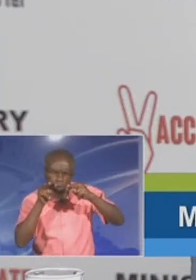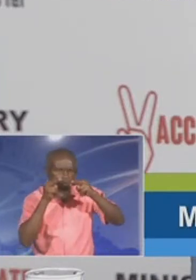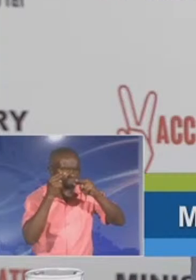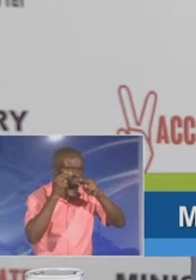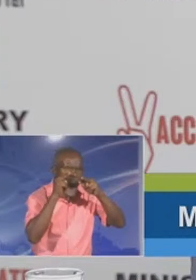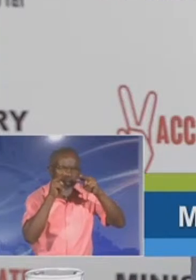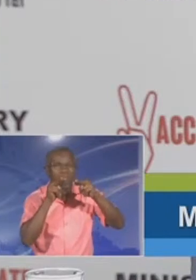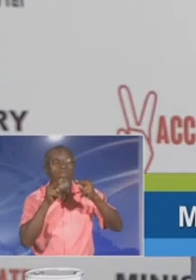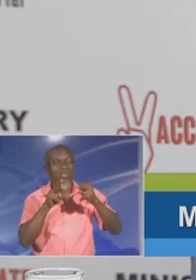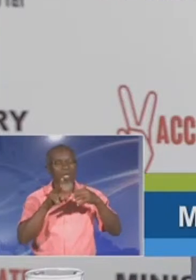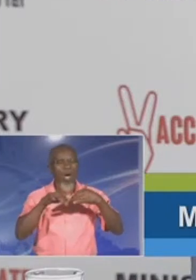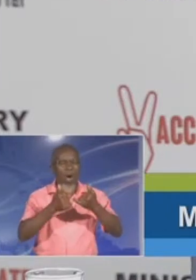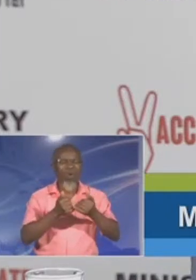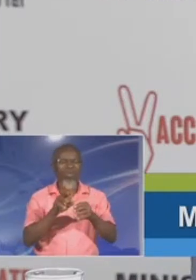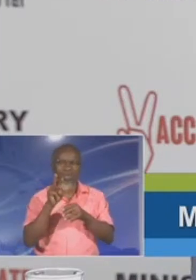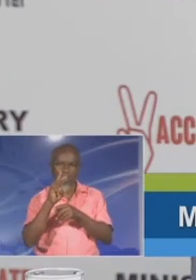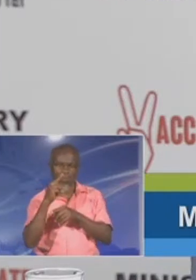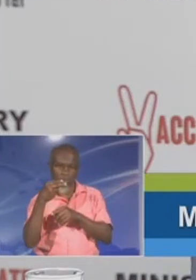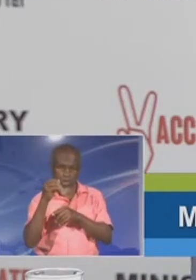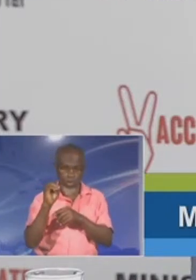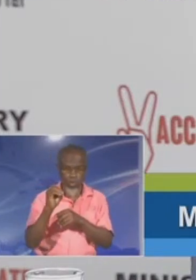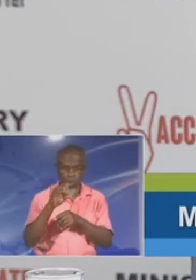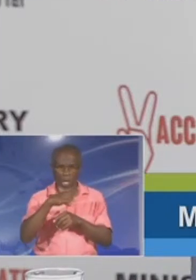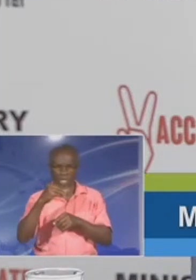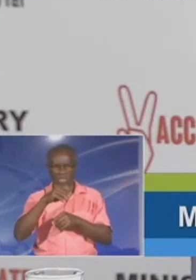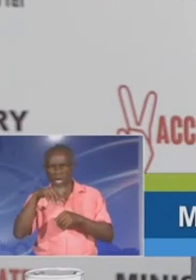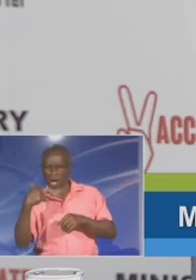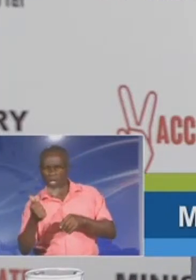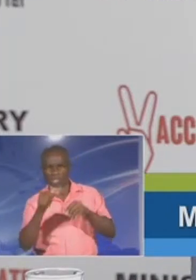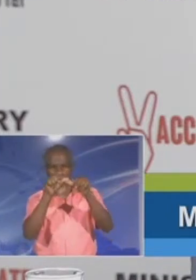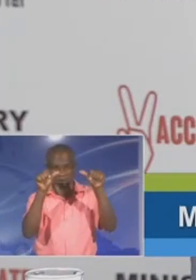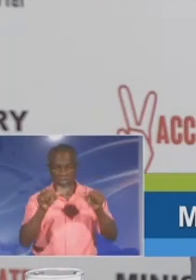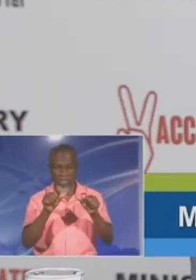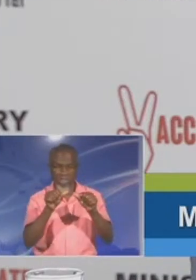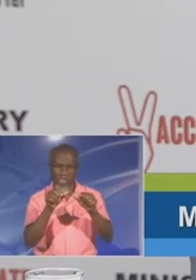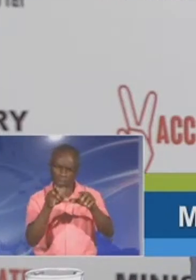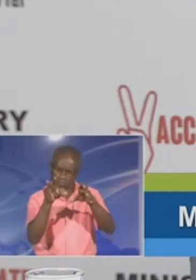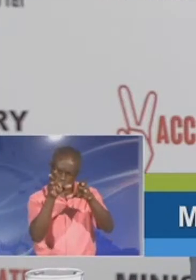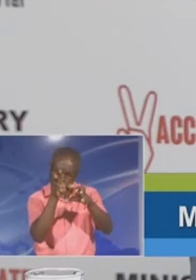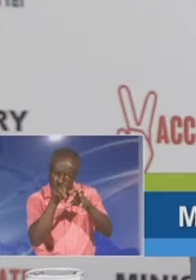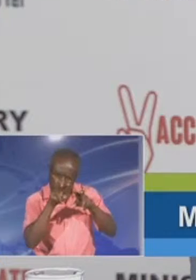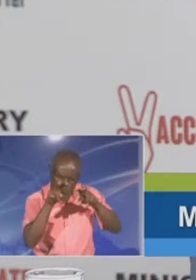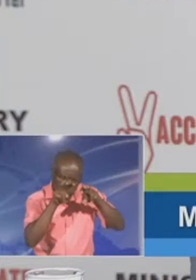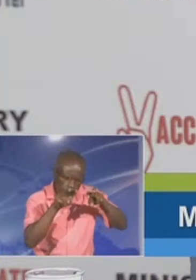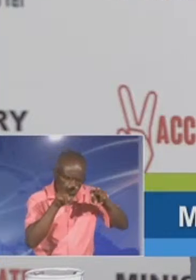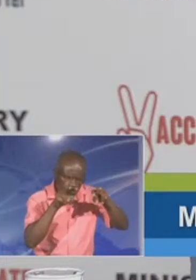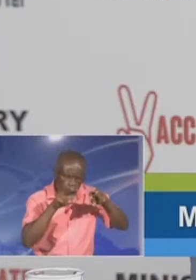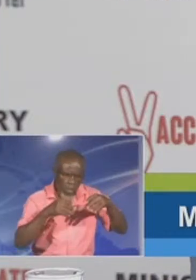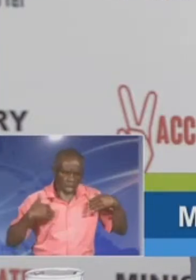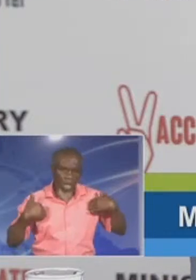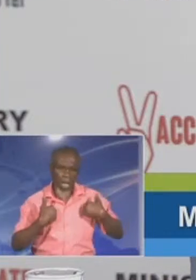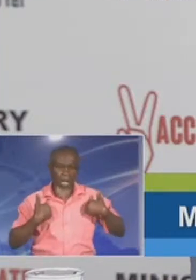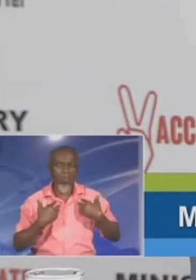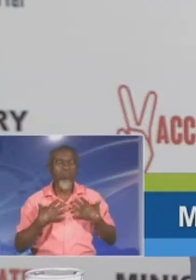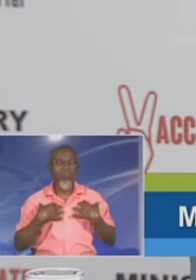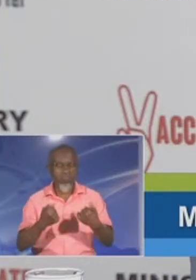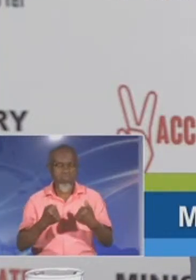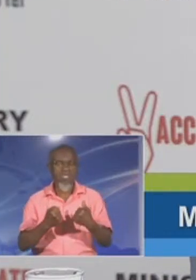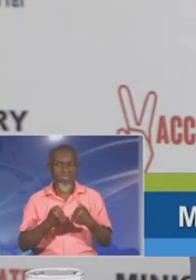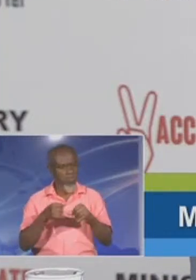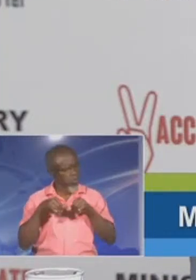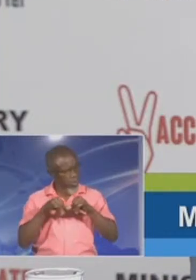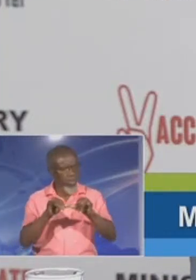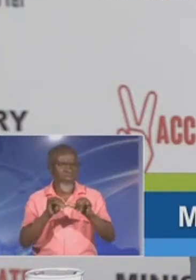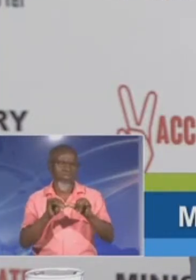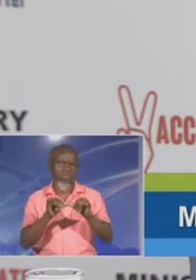the WHO and with the other agencies that monitor animal health alongside human health. So we do continue to keep an